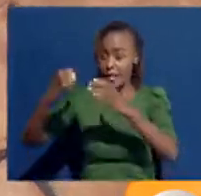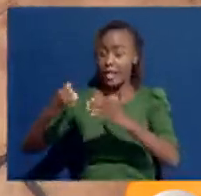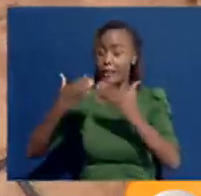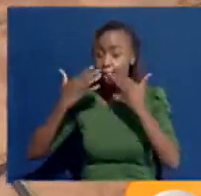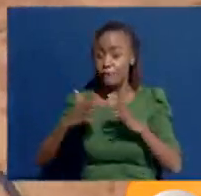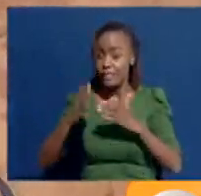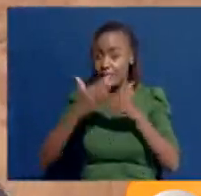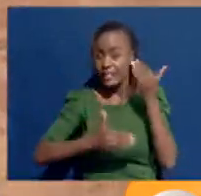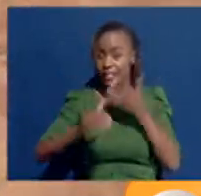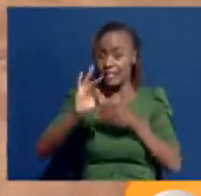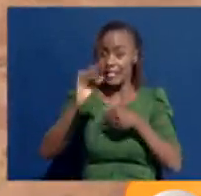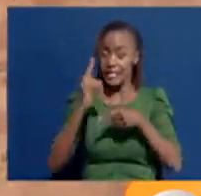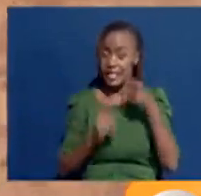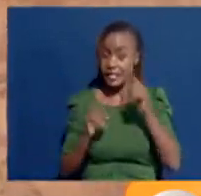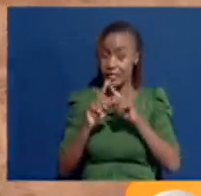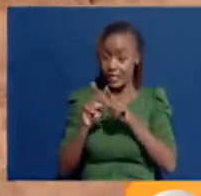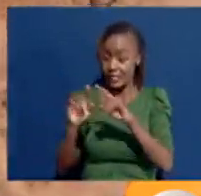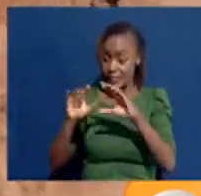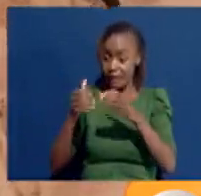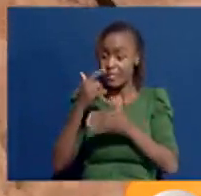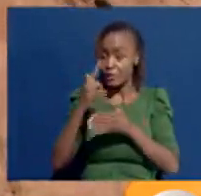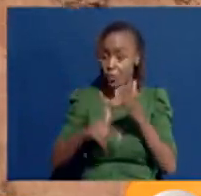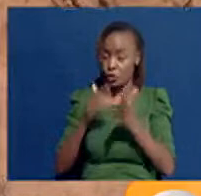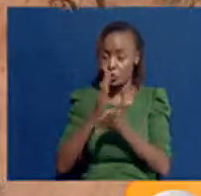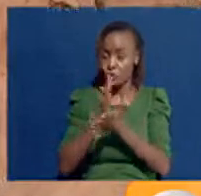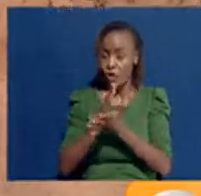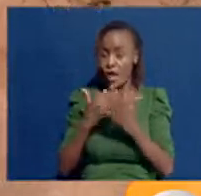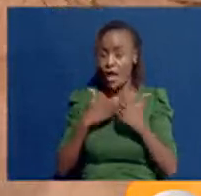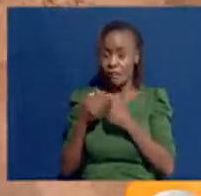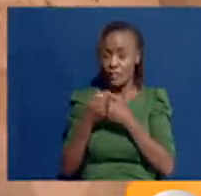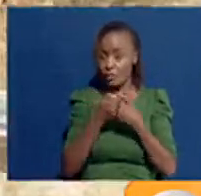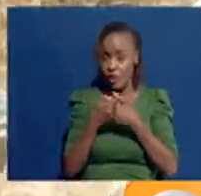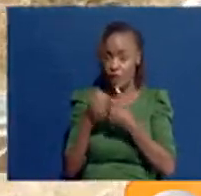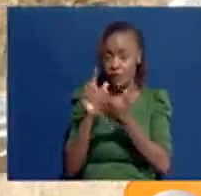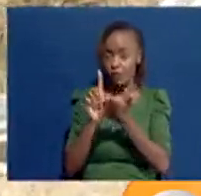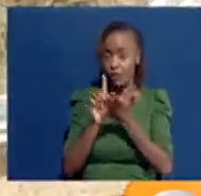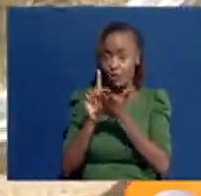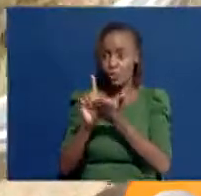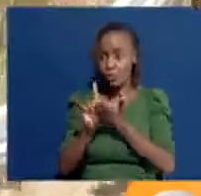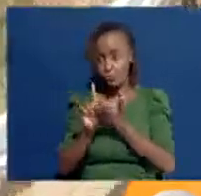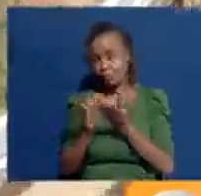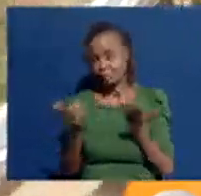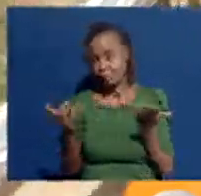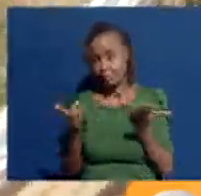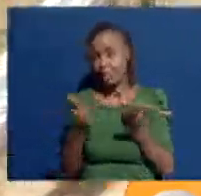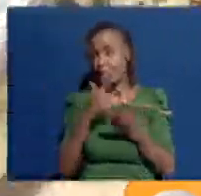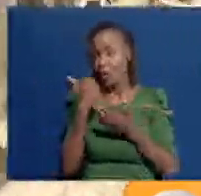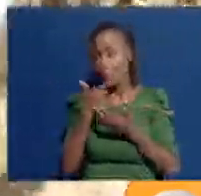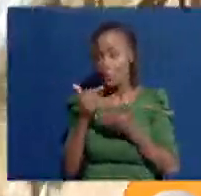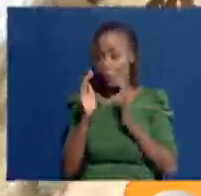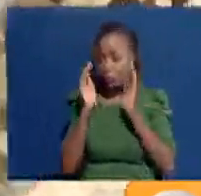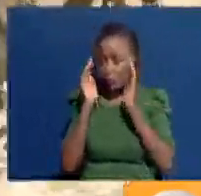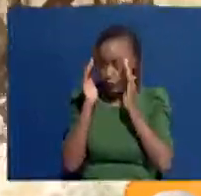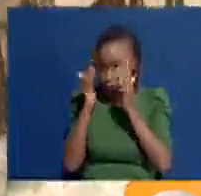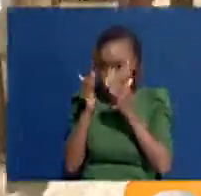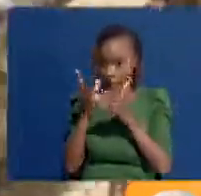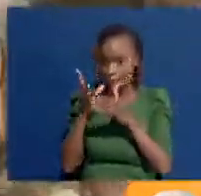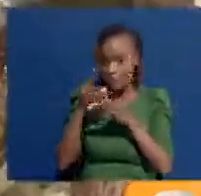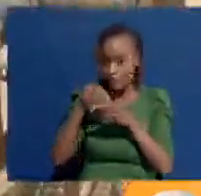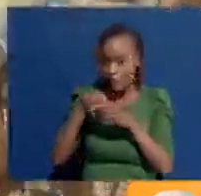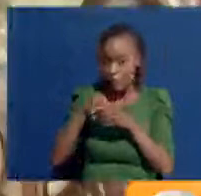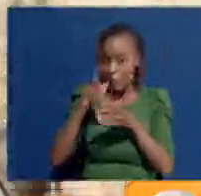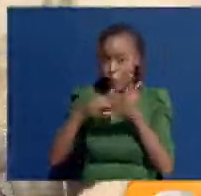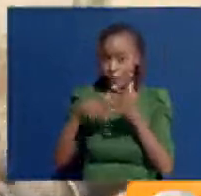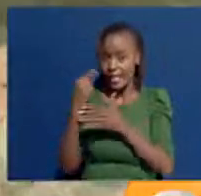the firm admitted that it is facing credit challenges from lenders who are keen on investing in green